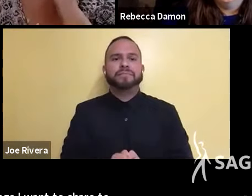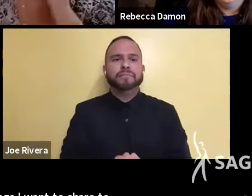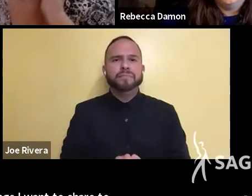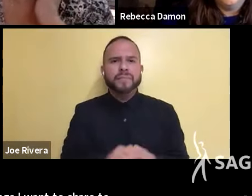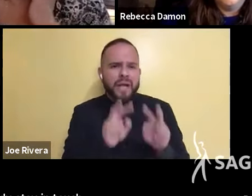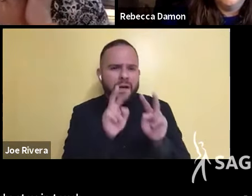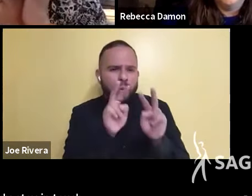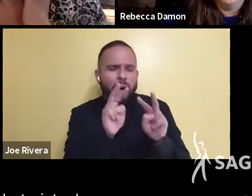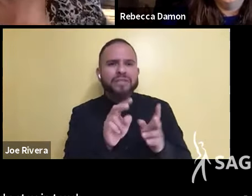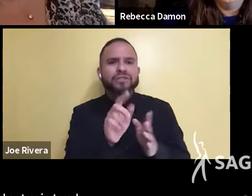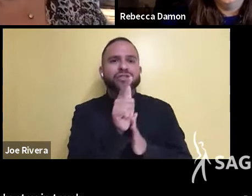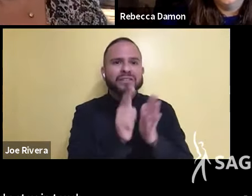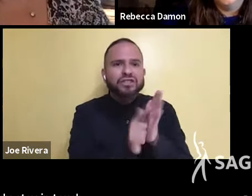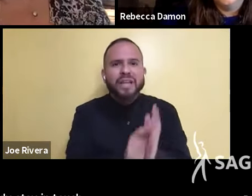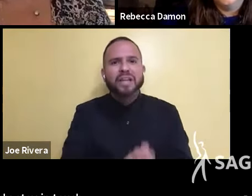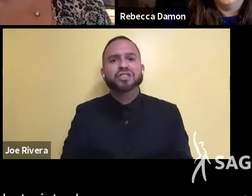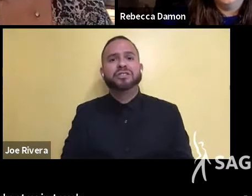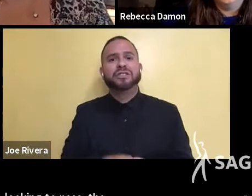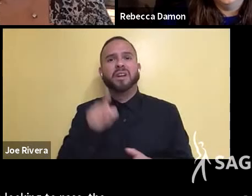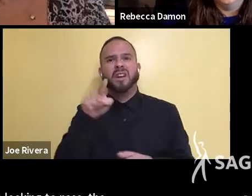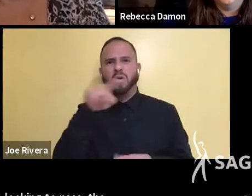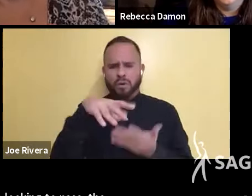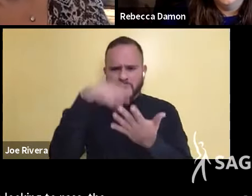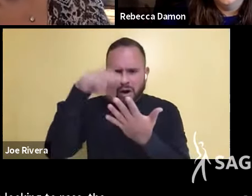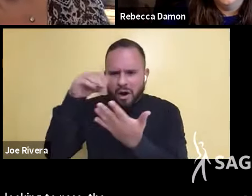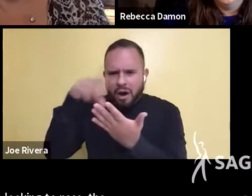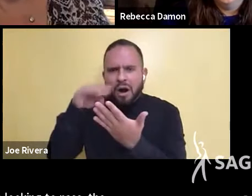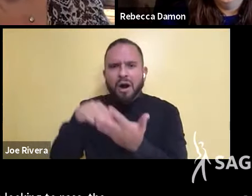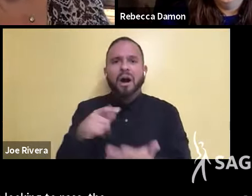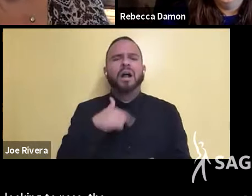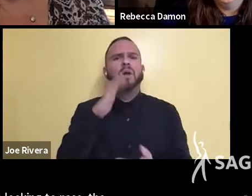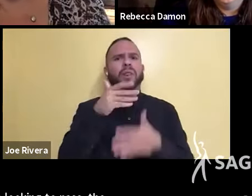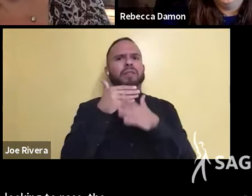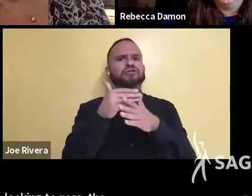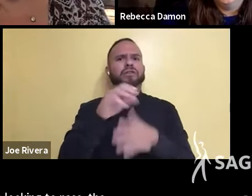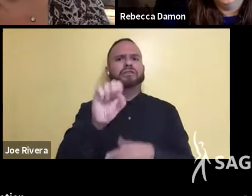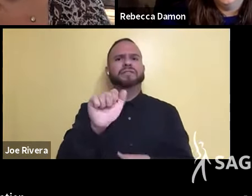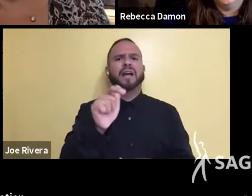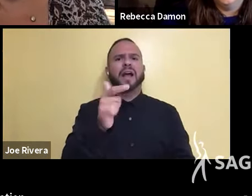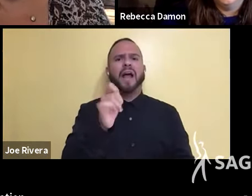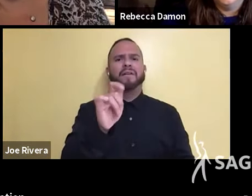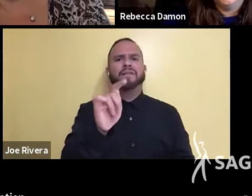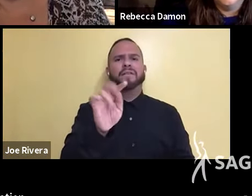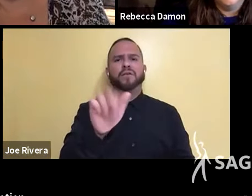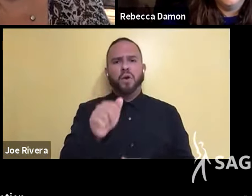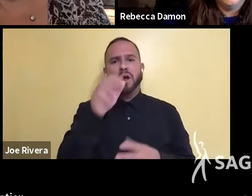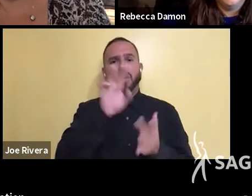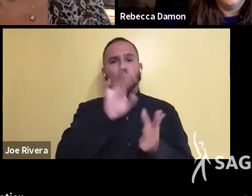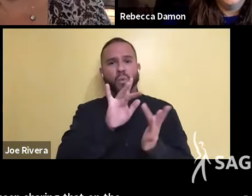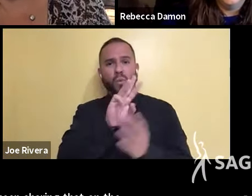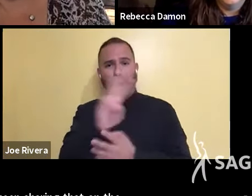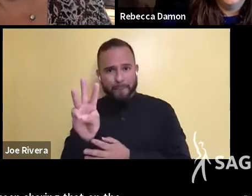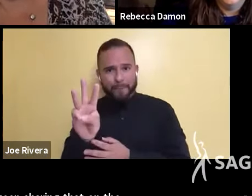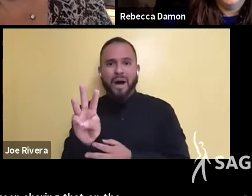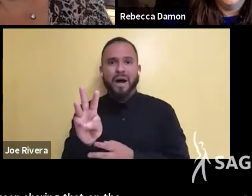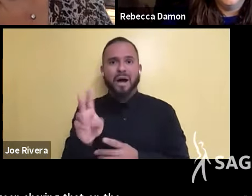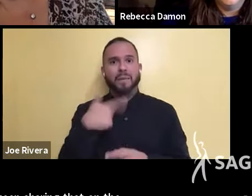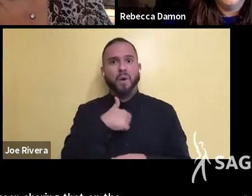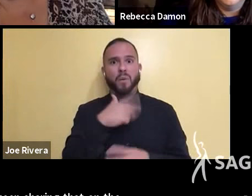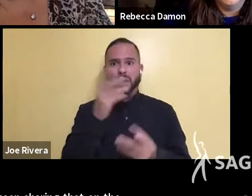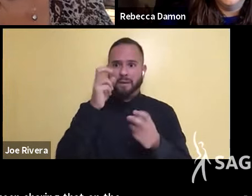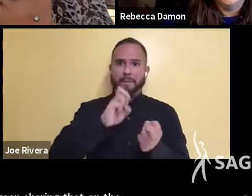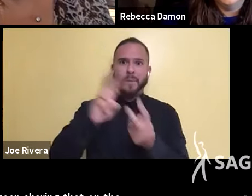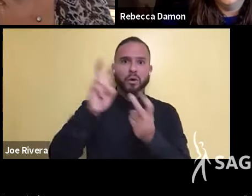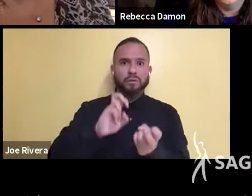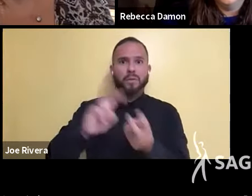Keep informed. We'll keep sharing that on our SAG-AFTRA website. But as we do that, to show the bills and the legislation that we need to